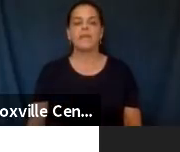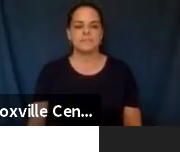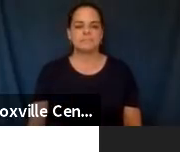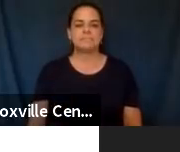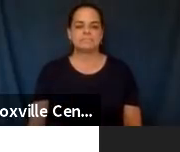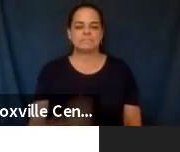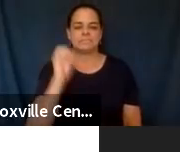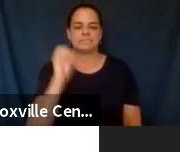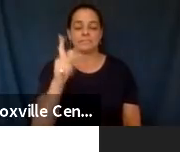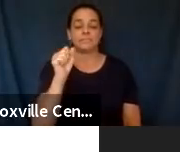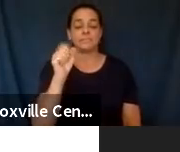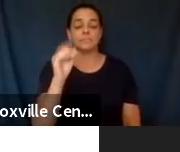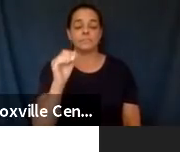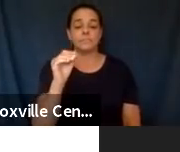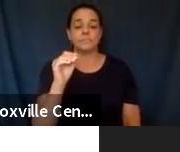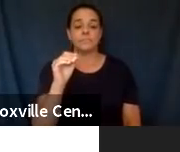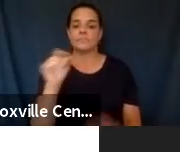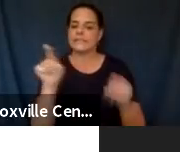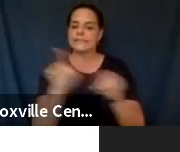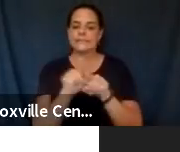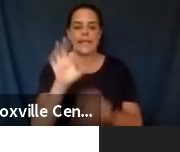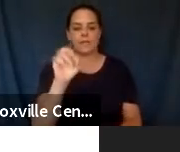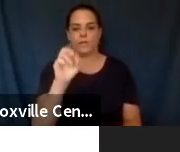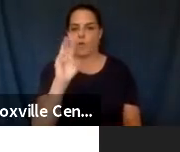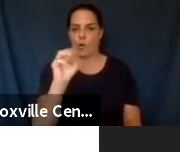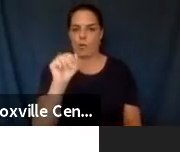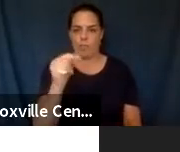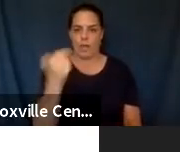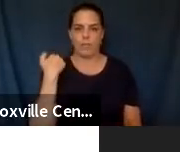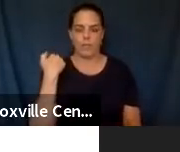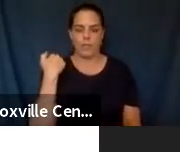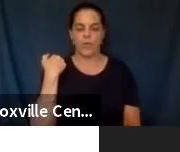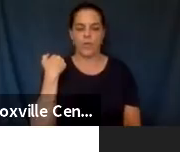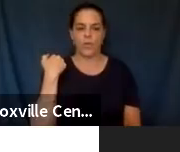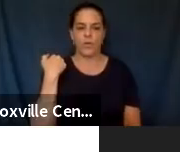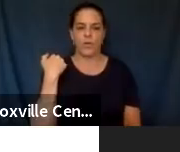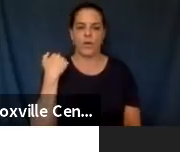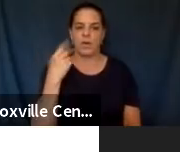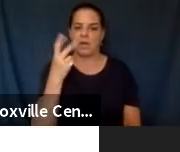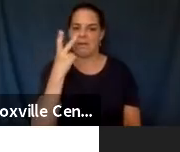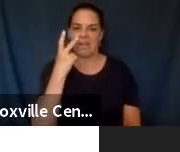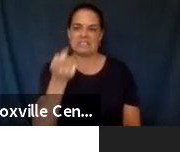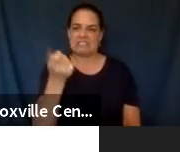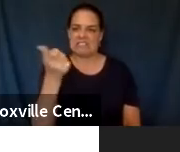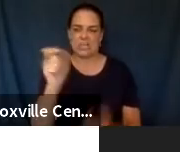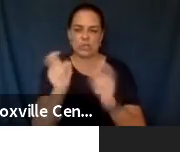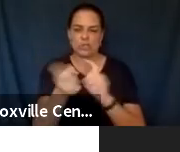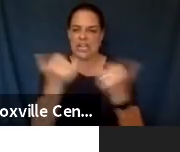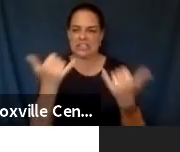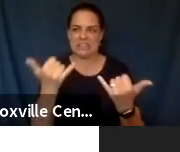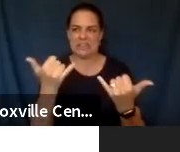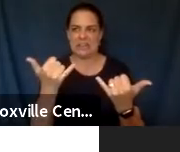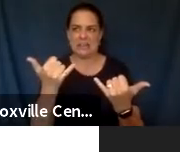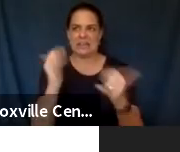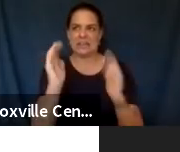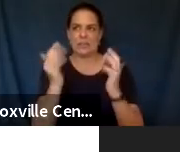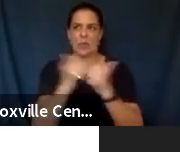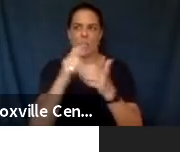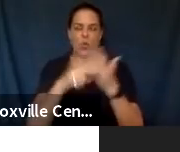Okay, so same format, actually very little change today from what we've gotten used